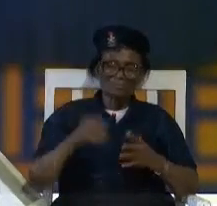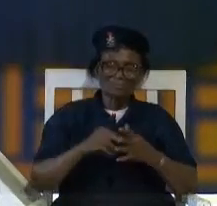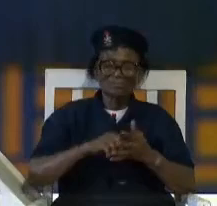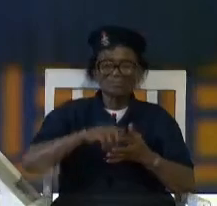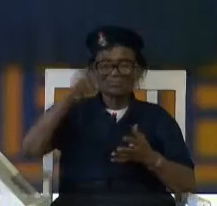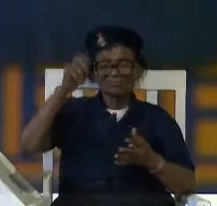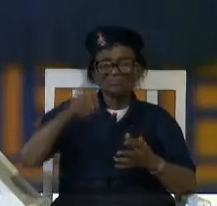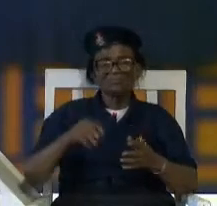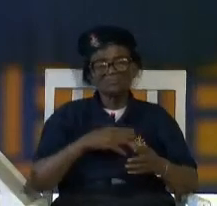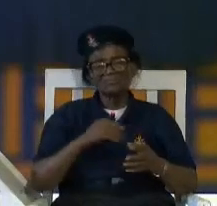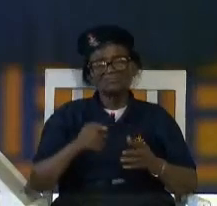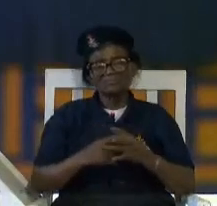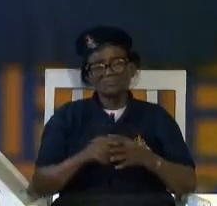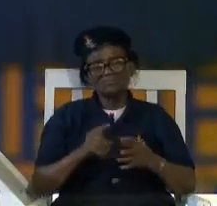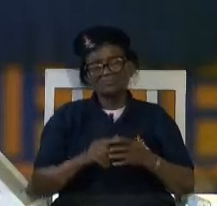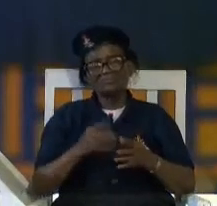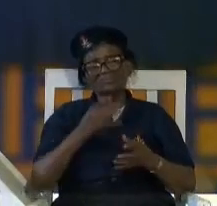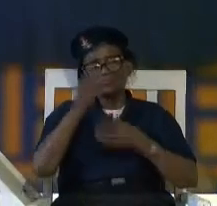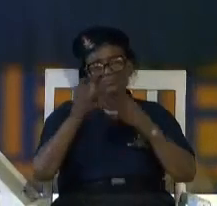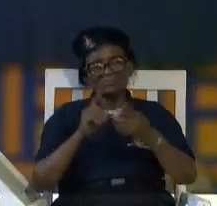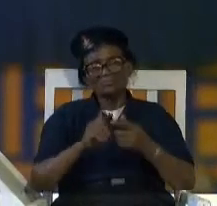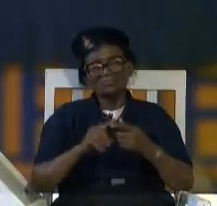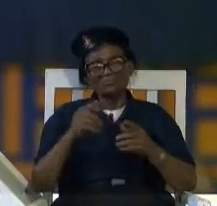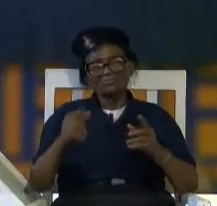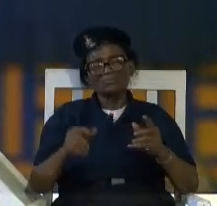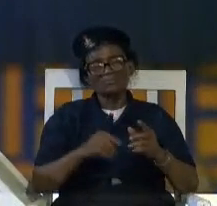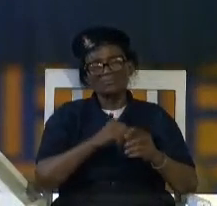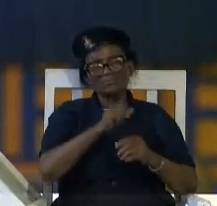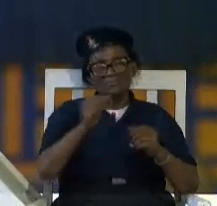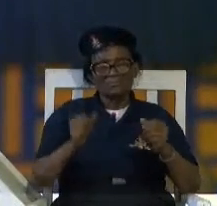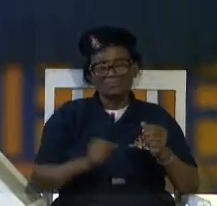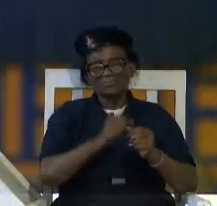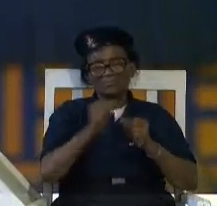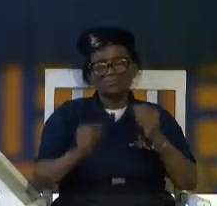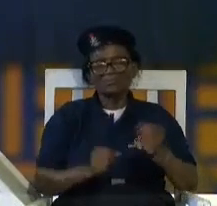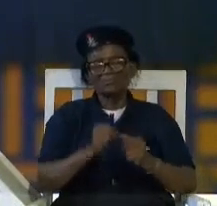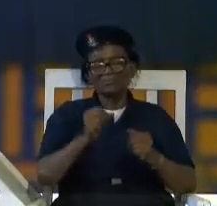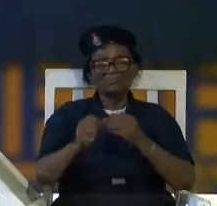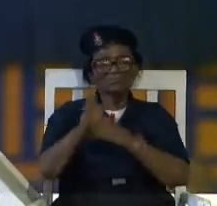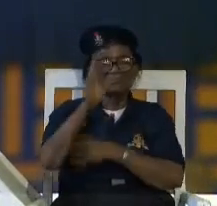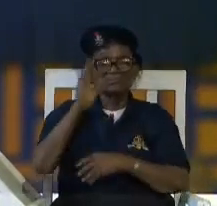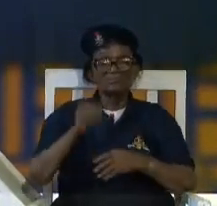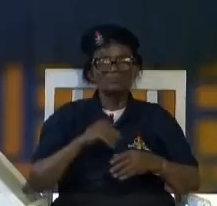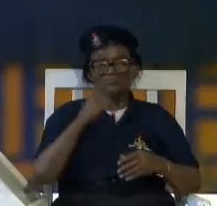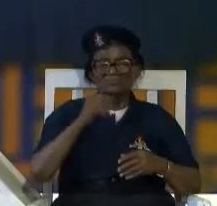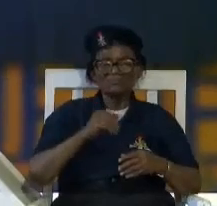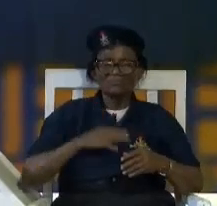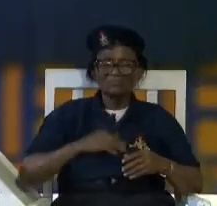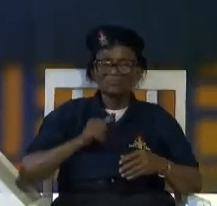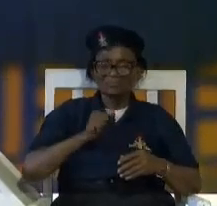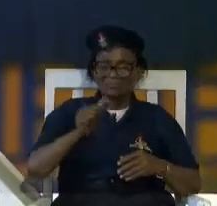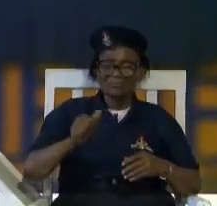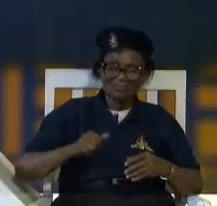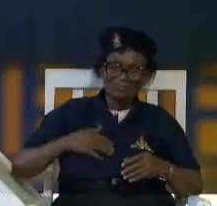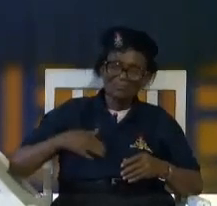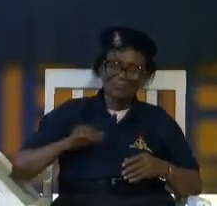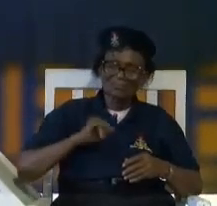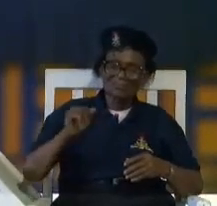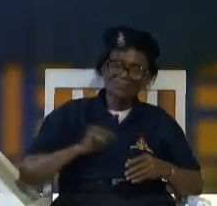Almighty God. I said, Lord, I'm willing. I would love to be as pure as